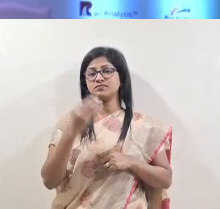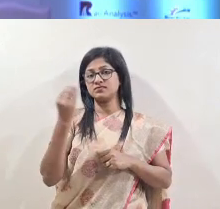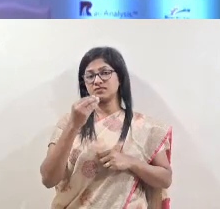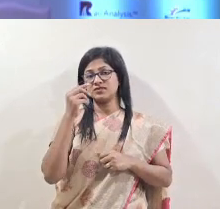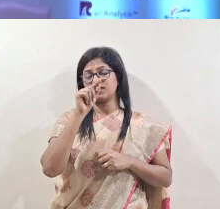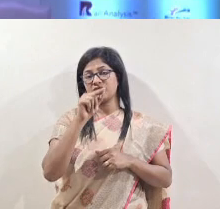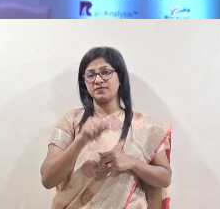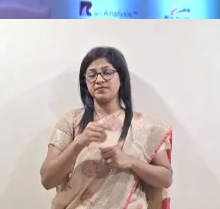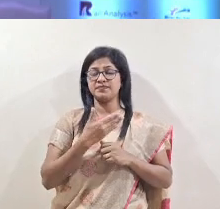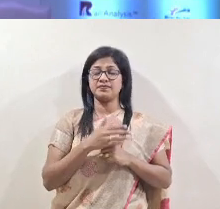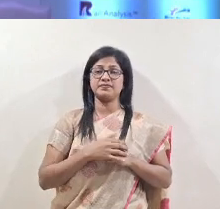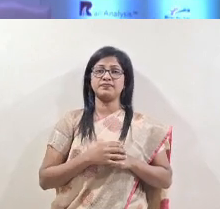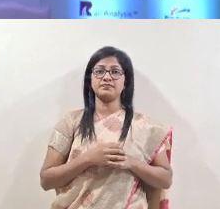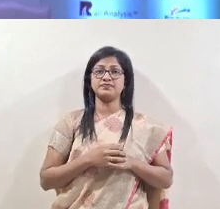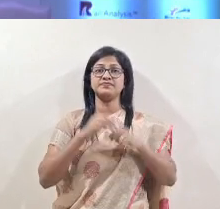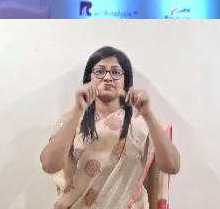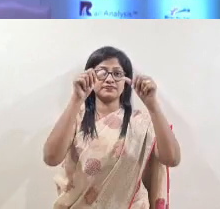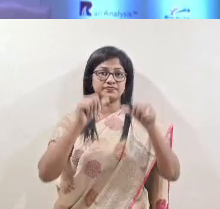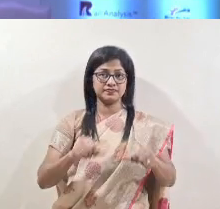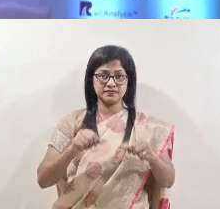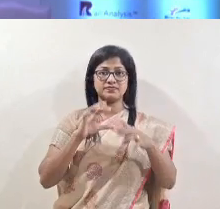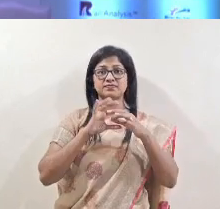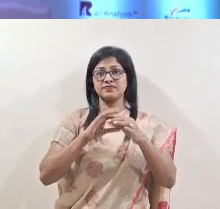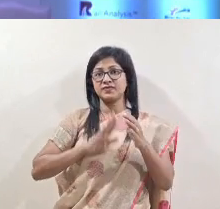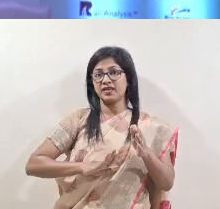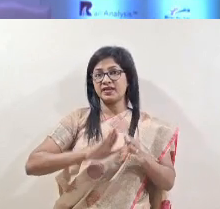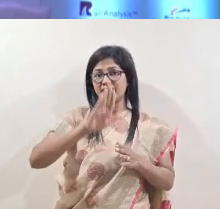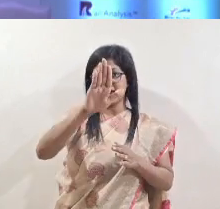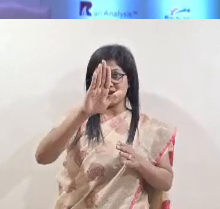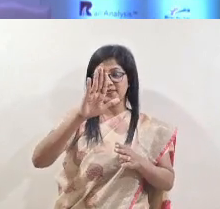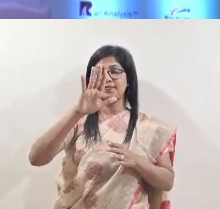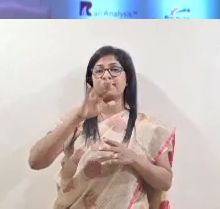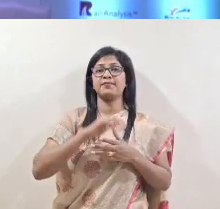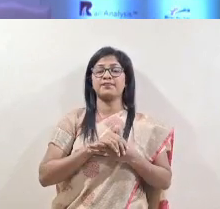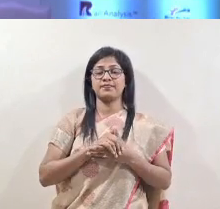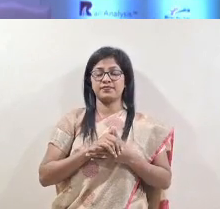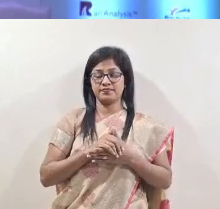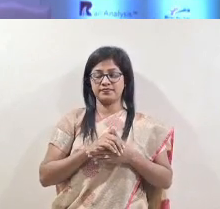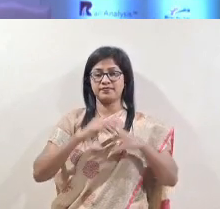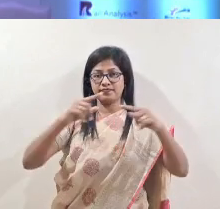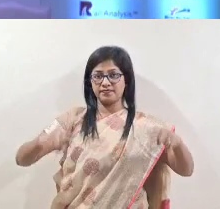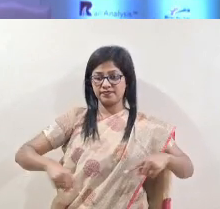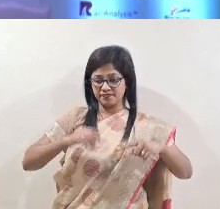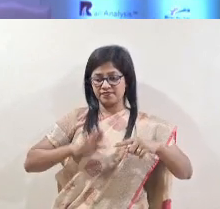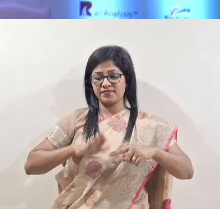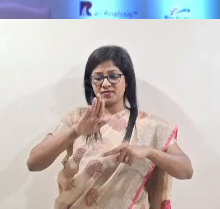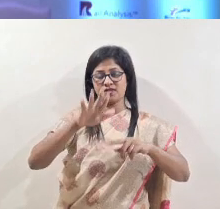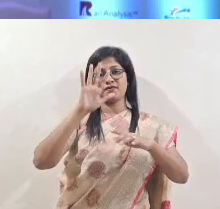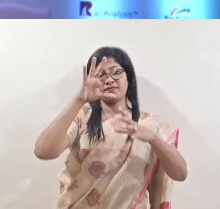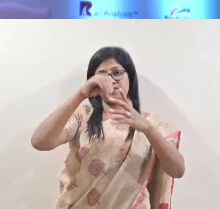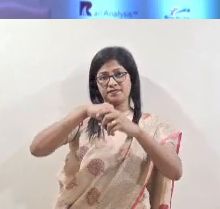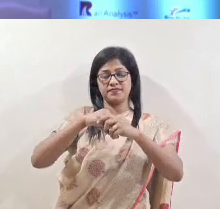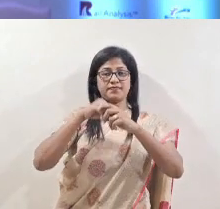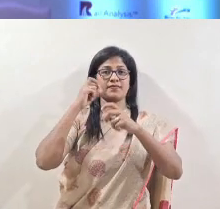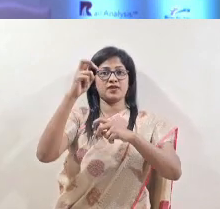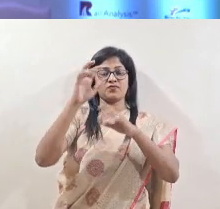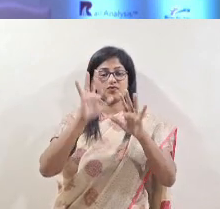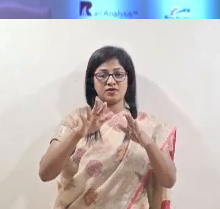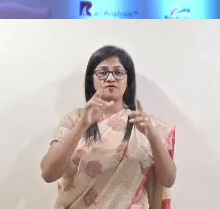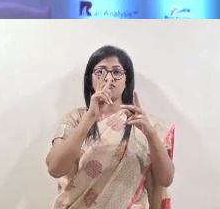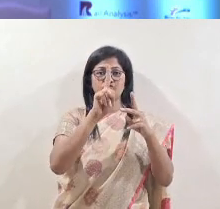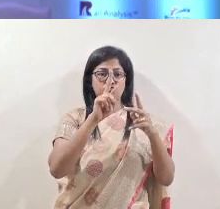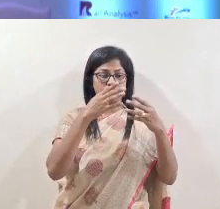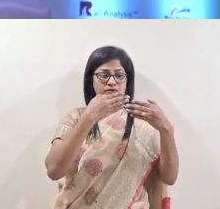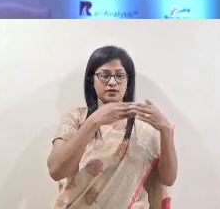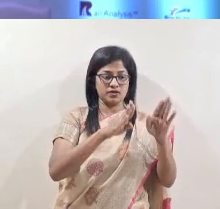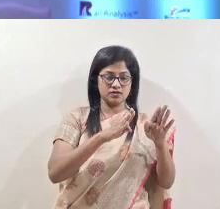the results for the ramps that were included on the metro station, and basically there were two entry and two